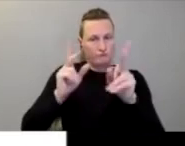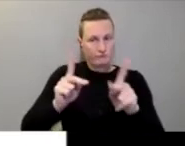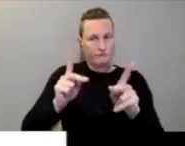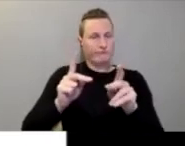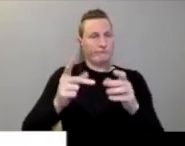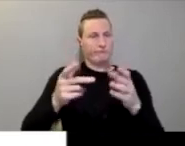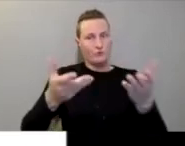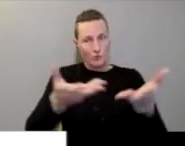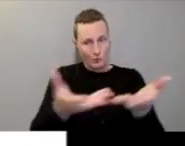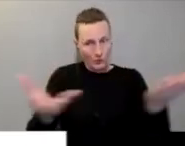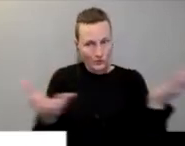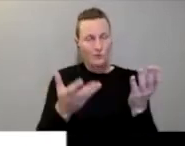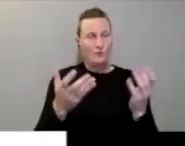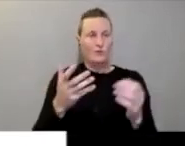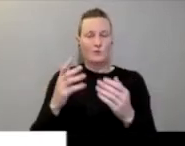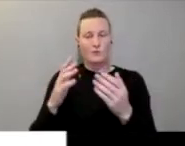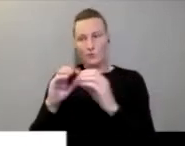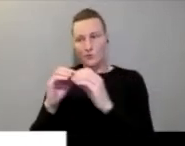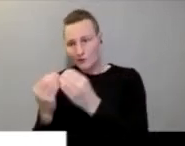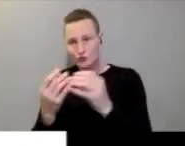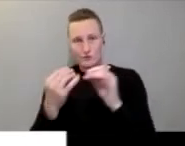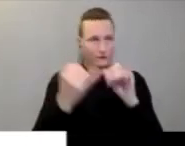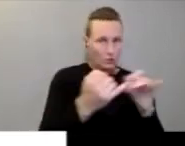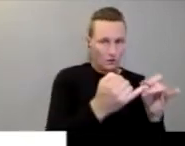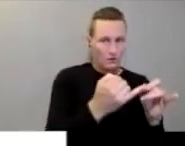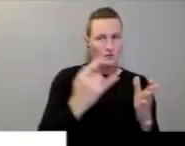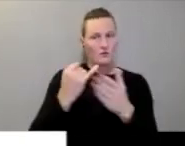Toronto's streets. So if it is a digital